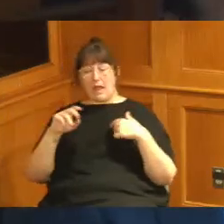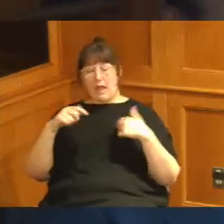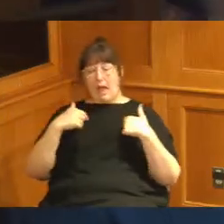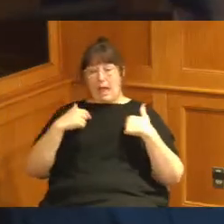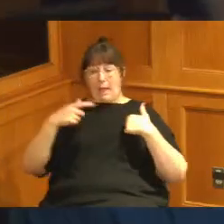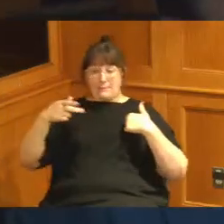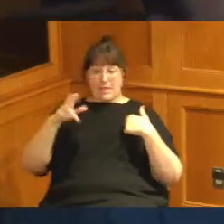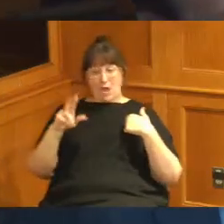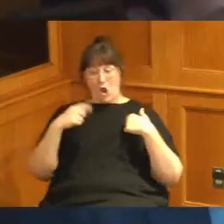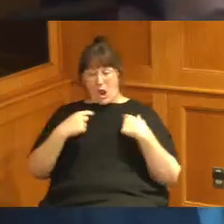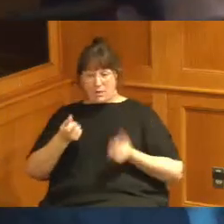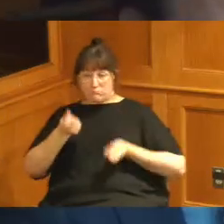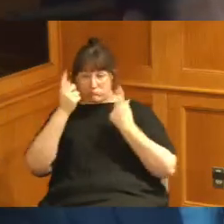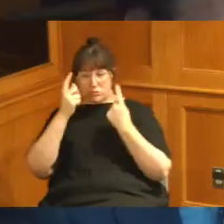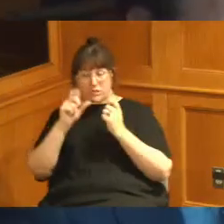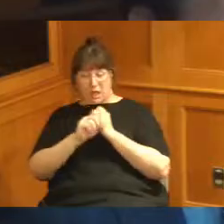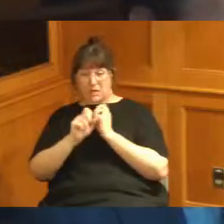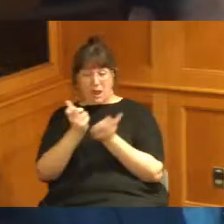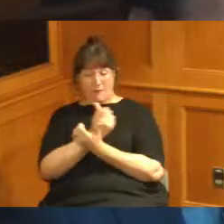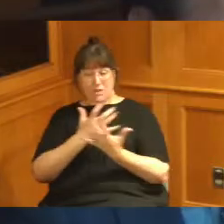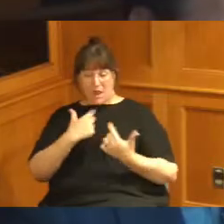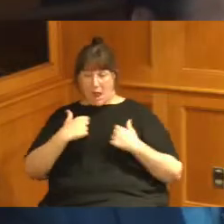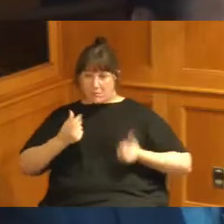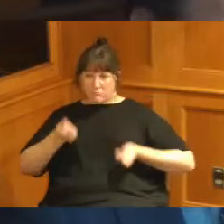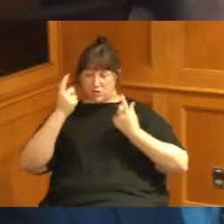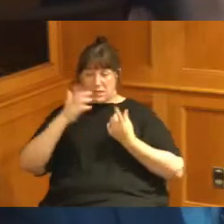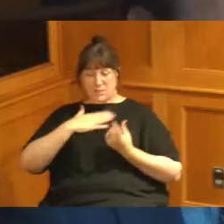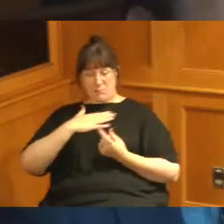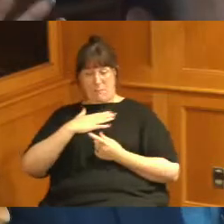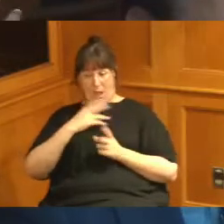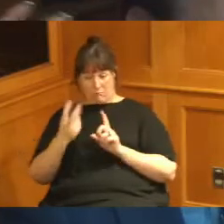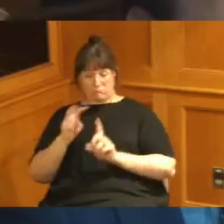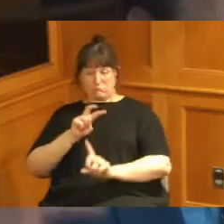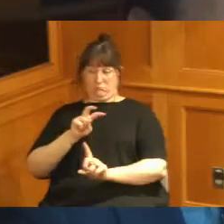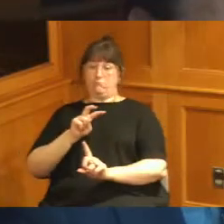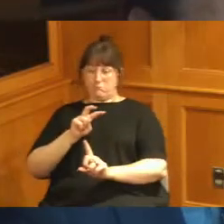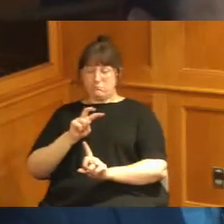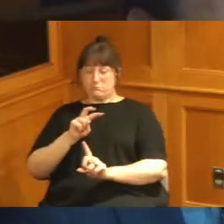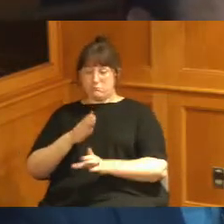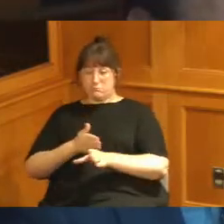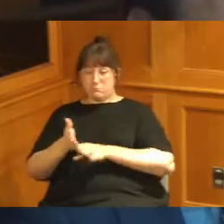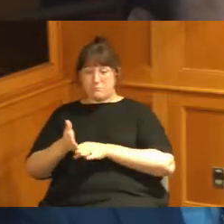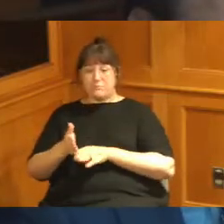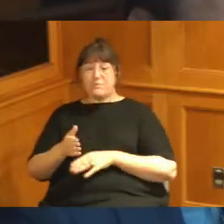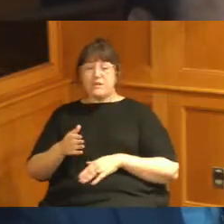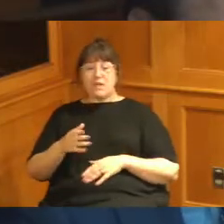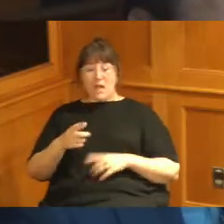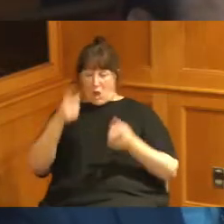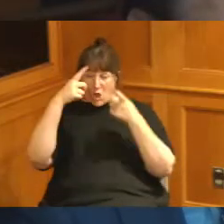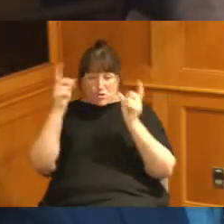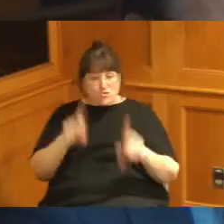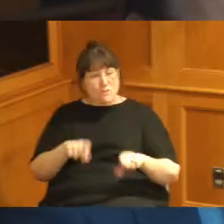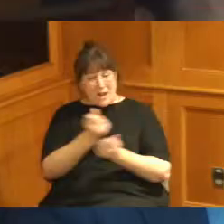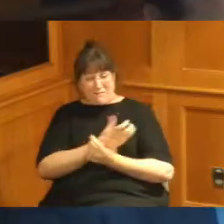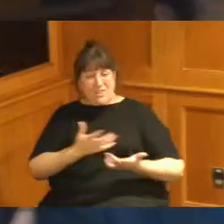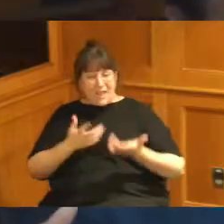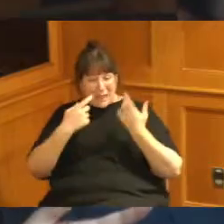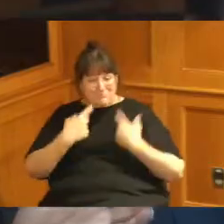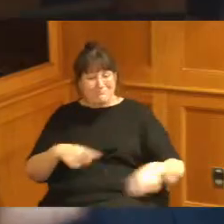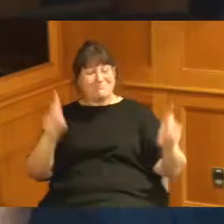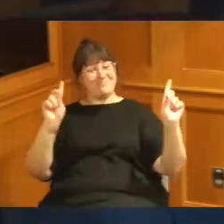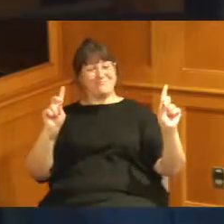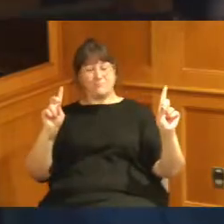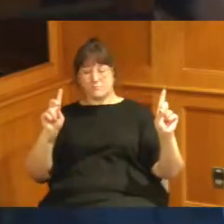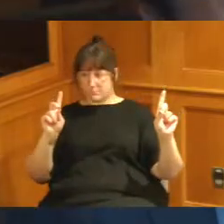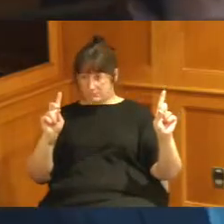thing when I see one, because that's what I'm in. That's my field. We had everything saying we got a deal done, we got a lease. I was